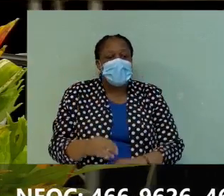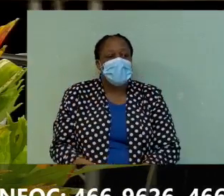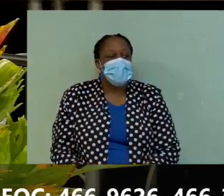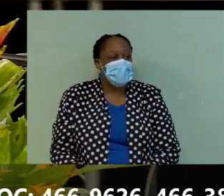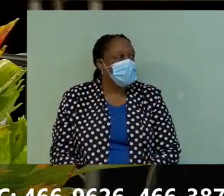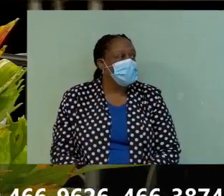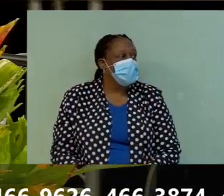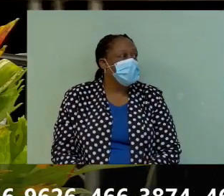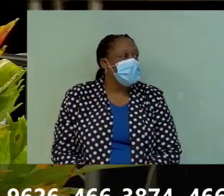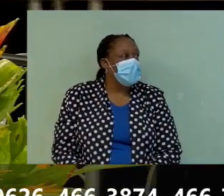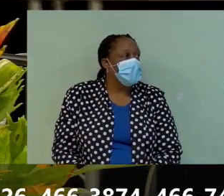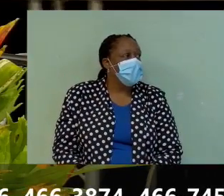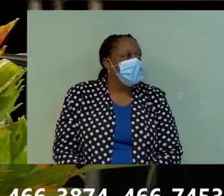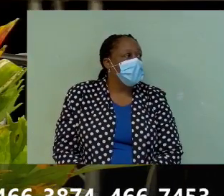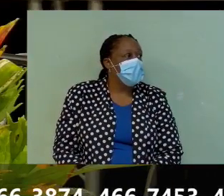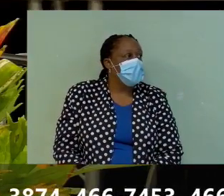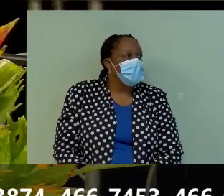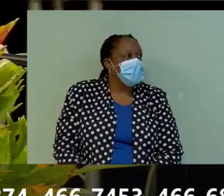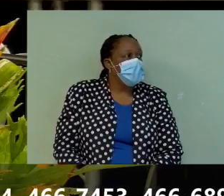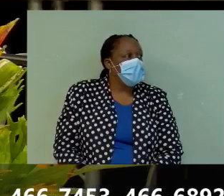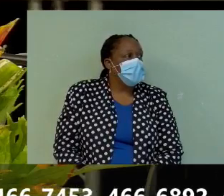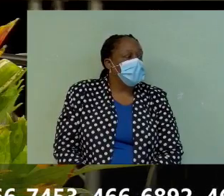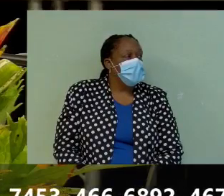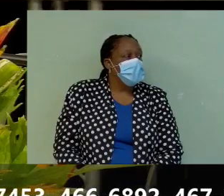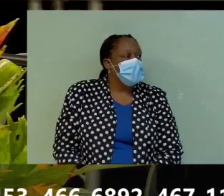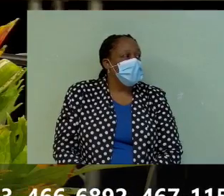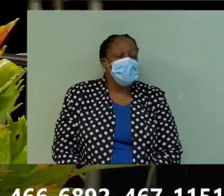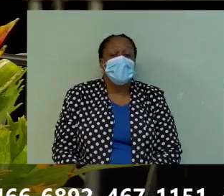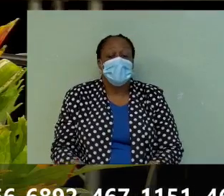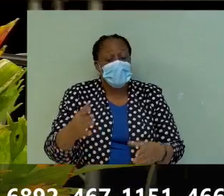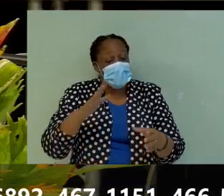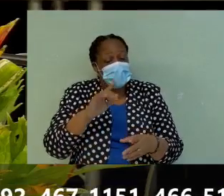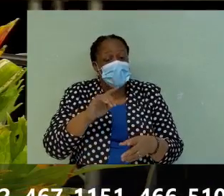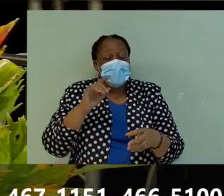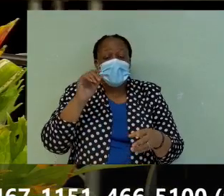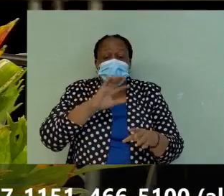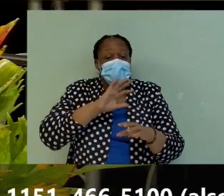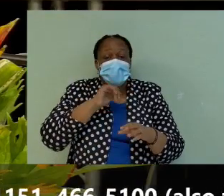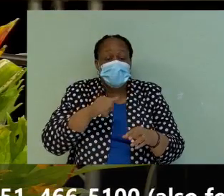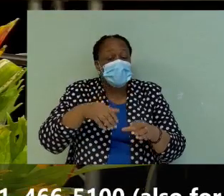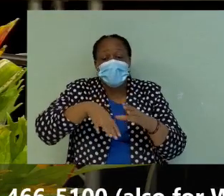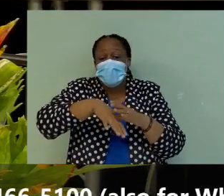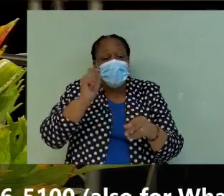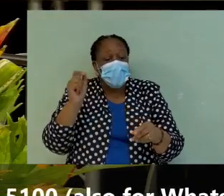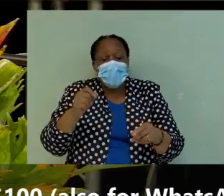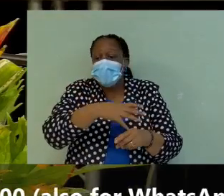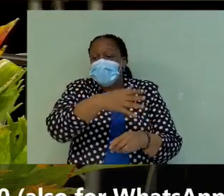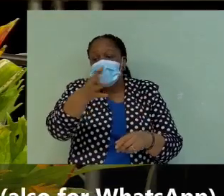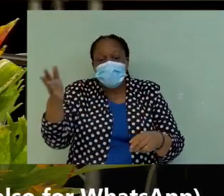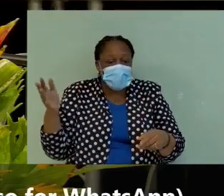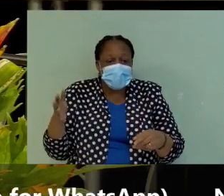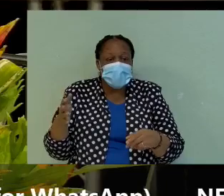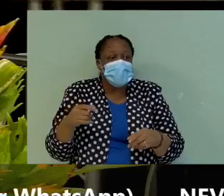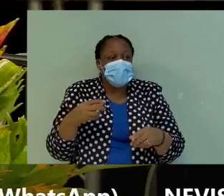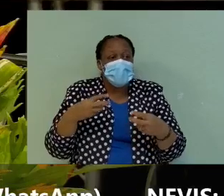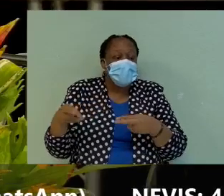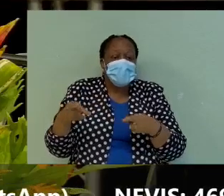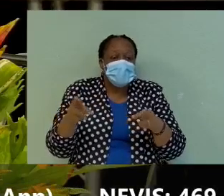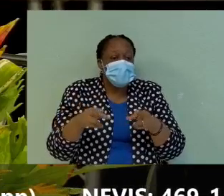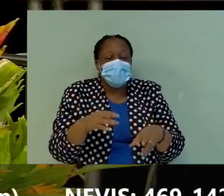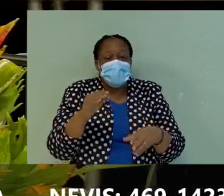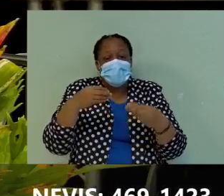also means too that these are persons who during this pandemic should not be out in the general public. Okay,